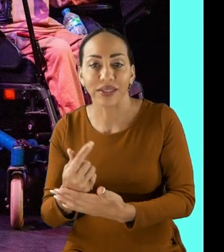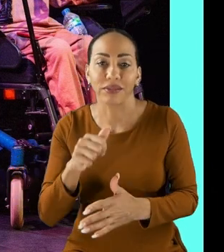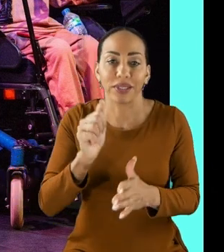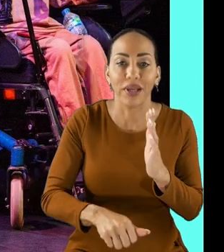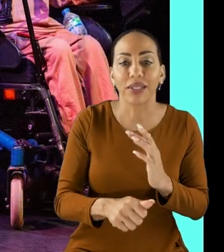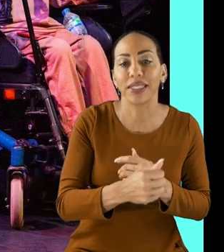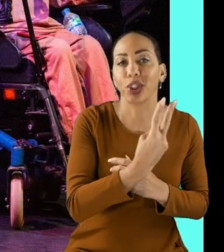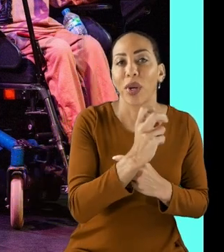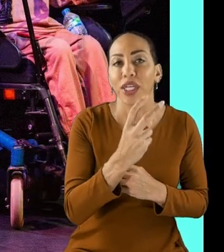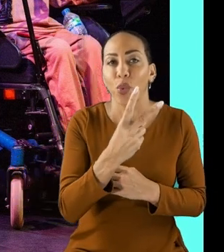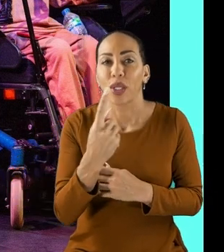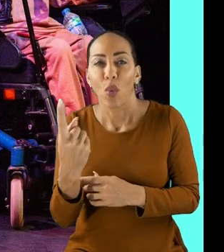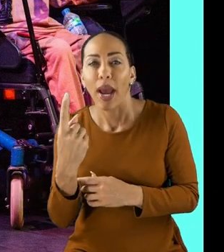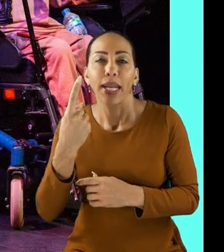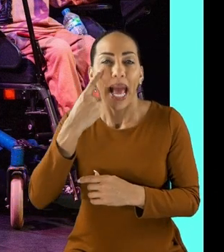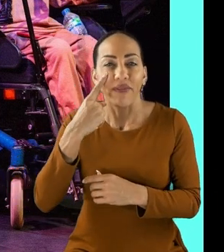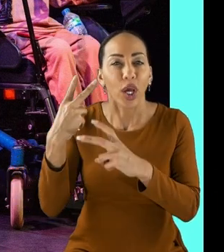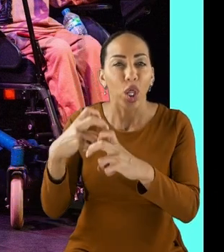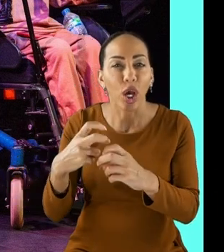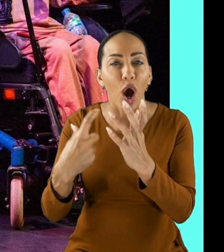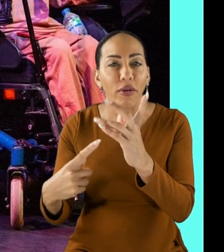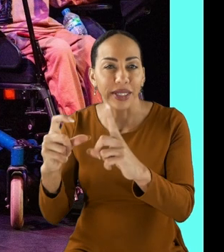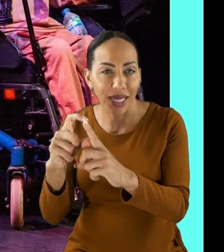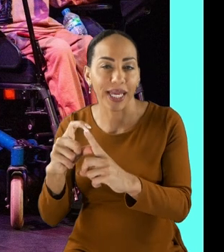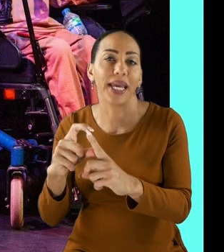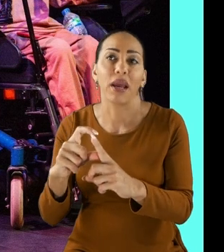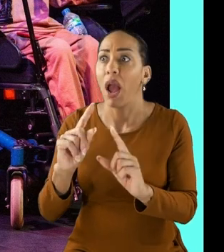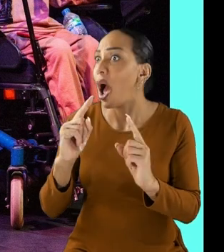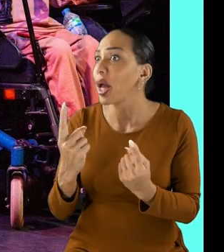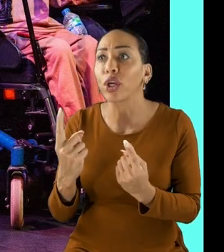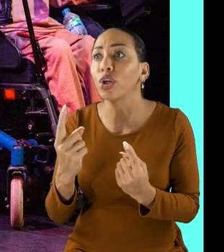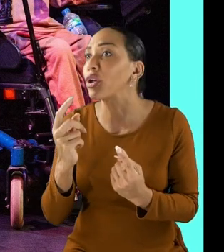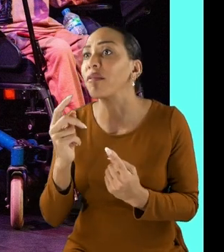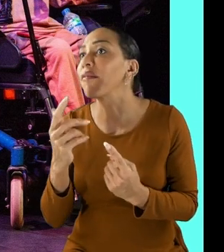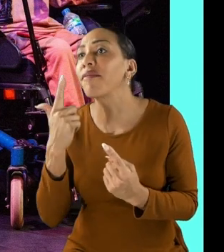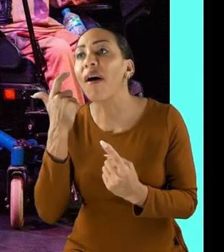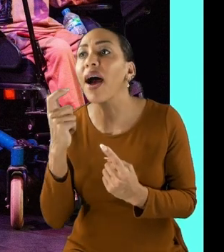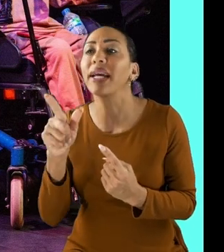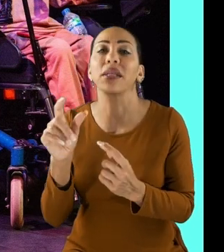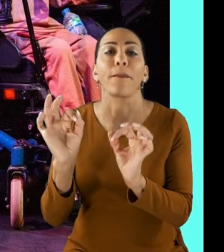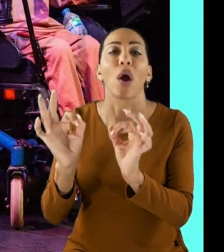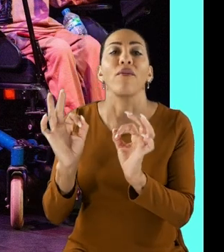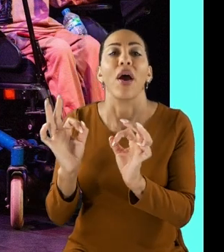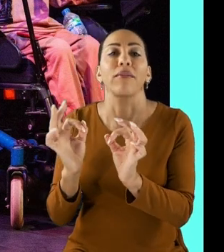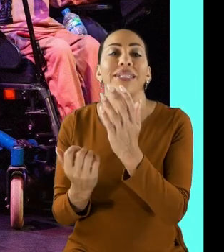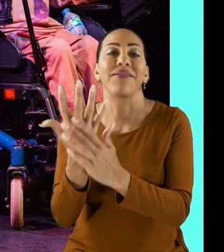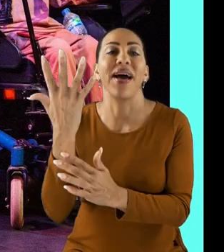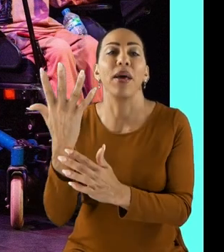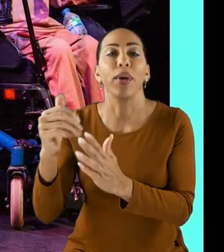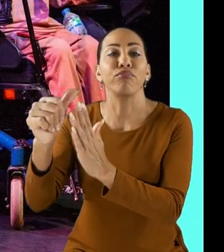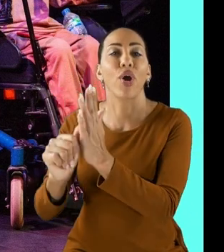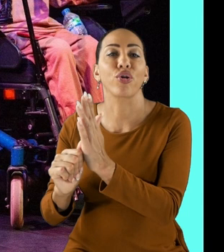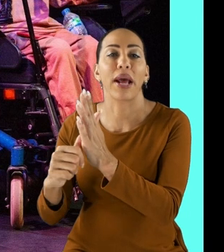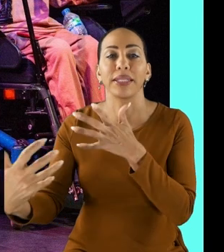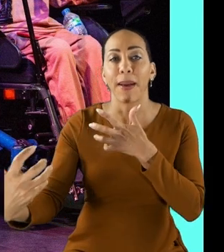also looking at development. And again, it was because I couldn't find development programmes that gave me what I needed. So I thought, fine, I'm going to create them for other